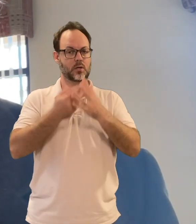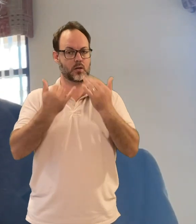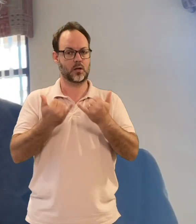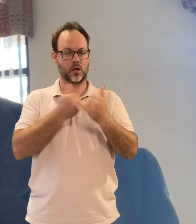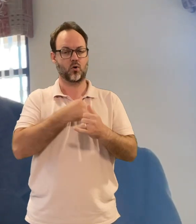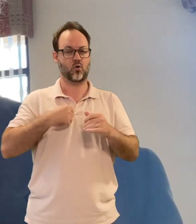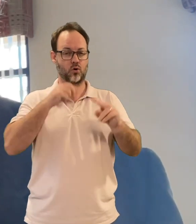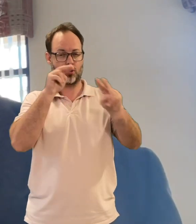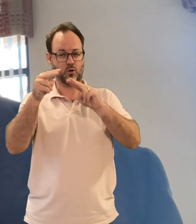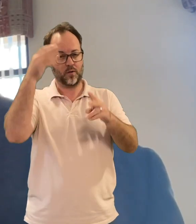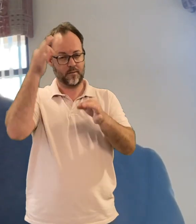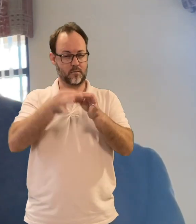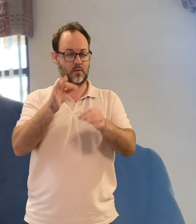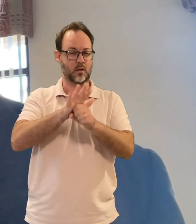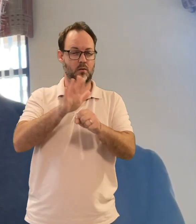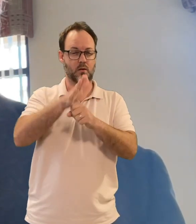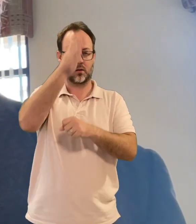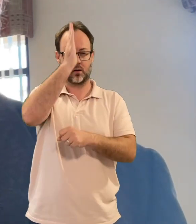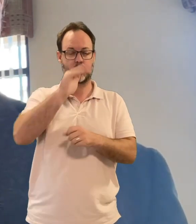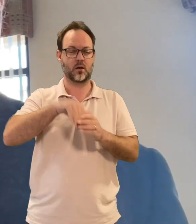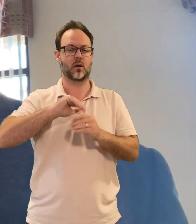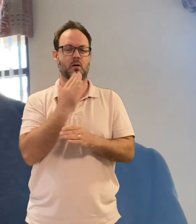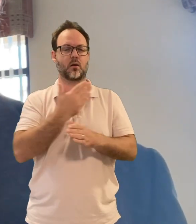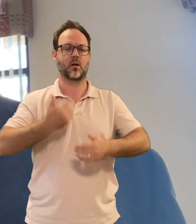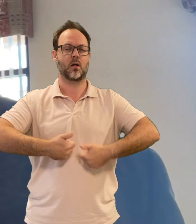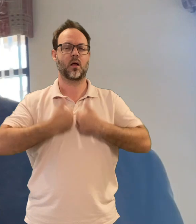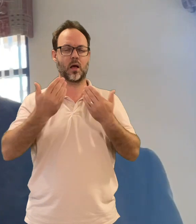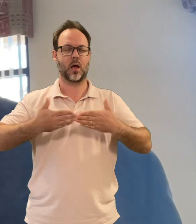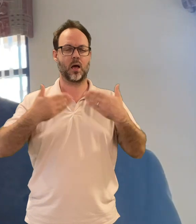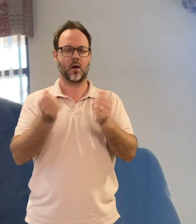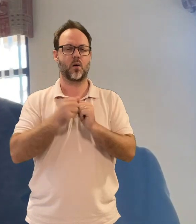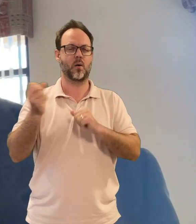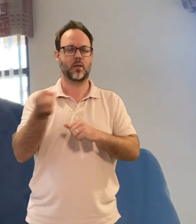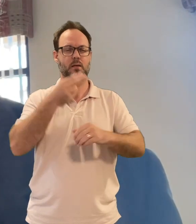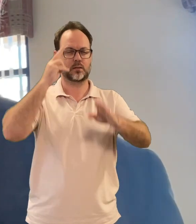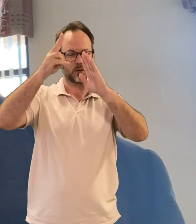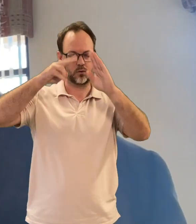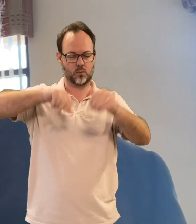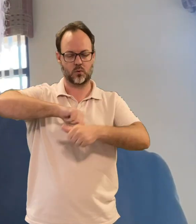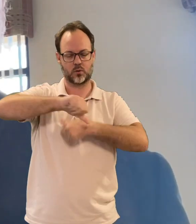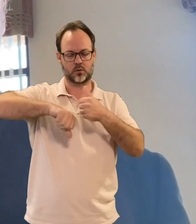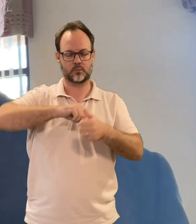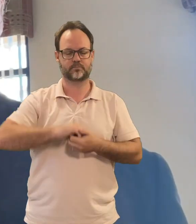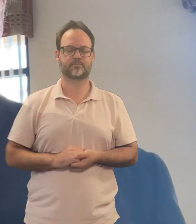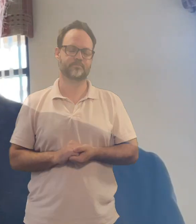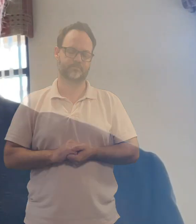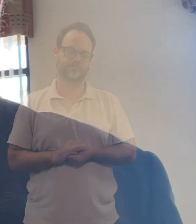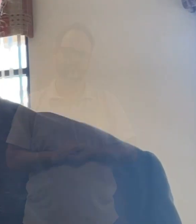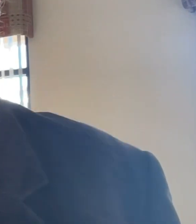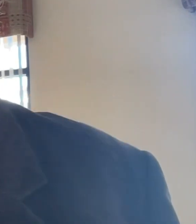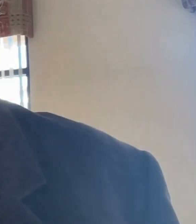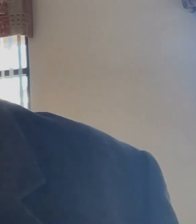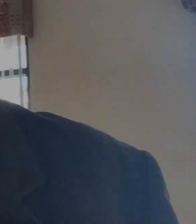started with Advent this year, we're going to be looking at the faithfulness of God in our lives. Glad you're with us. We'll see you in worship in just a